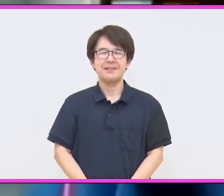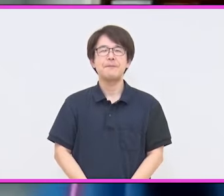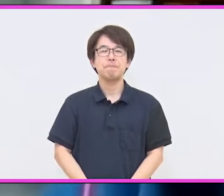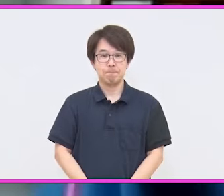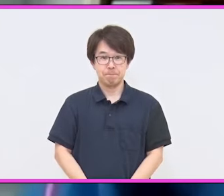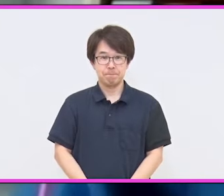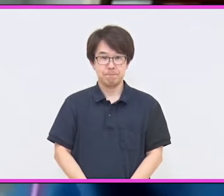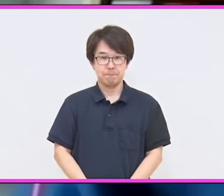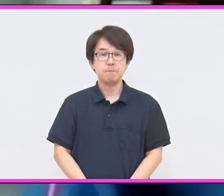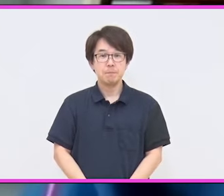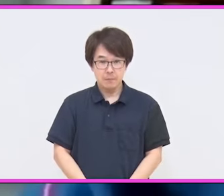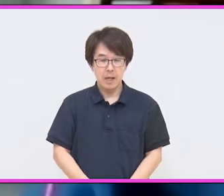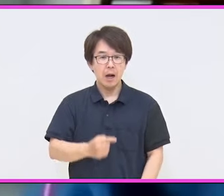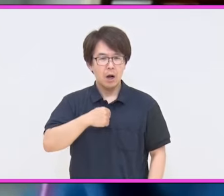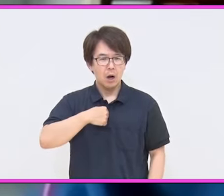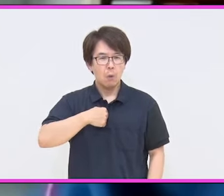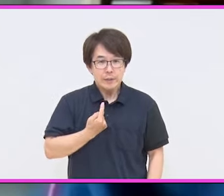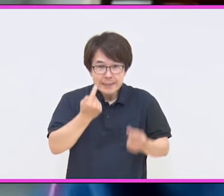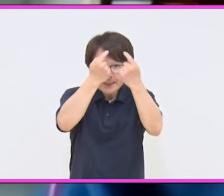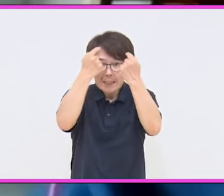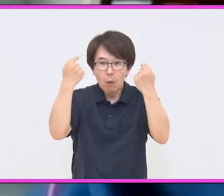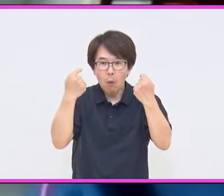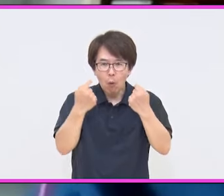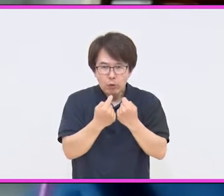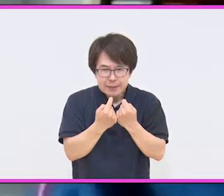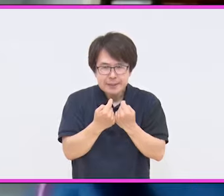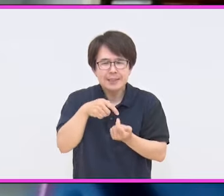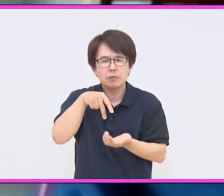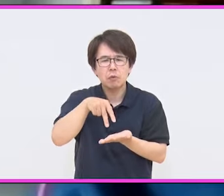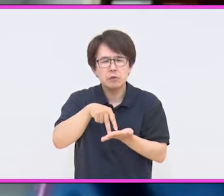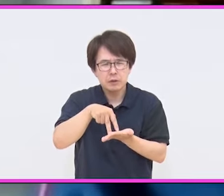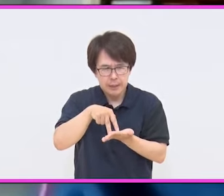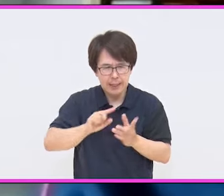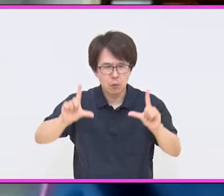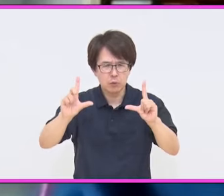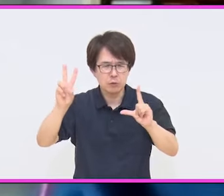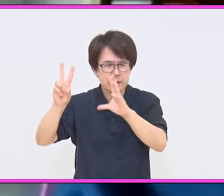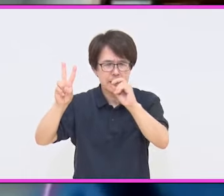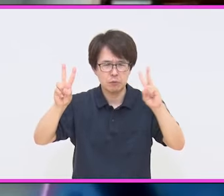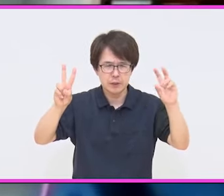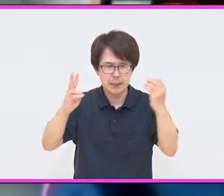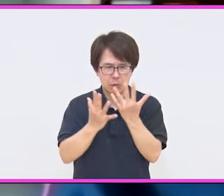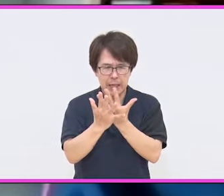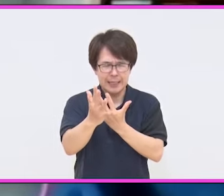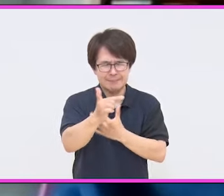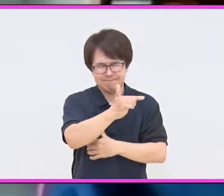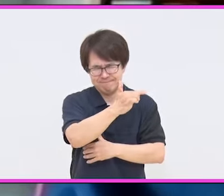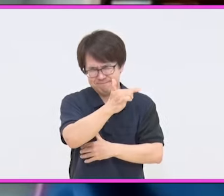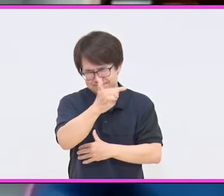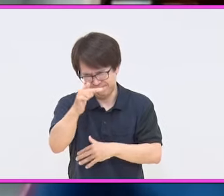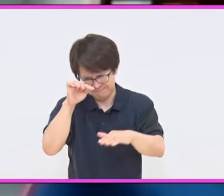I think for me personally, it's a very, very important games because,、